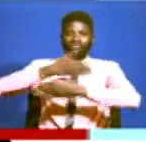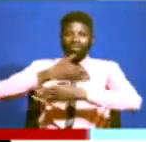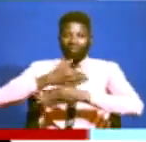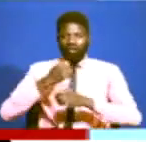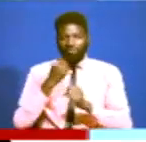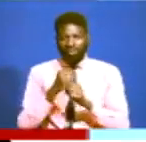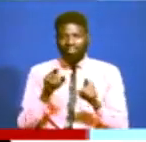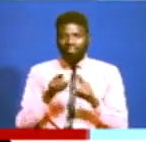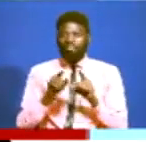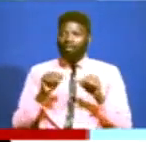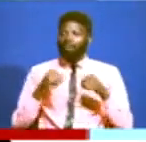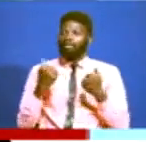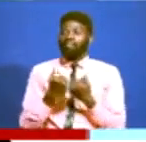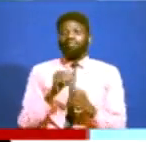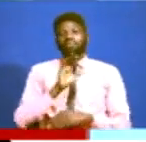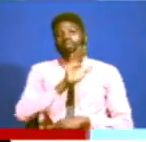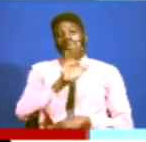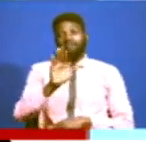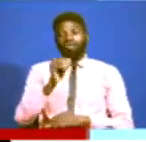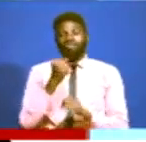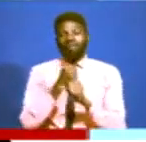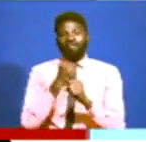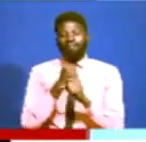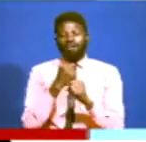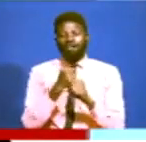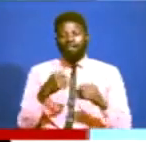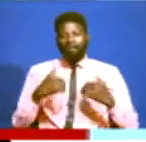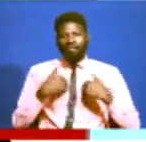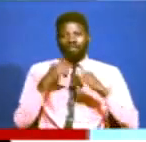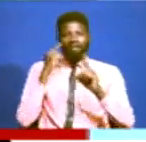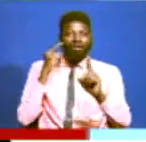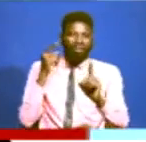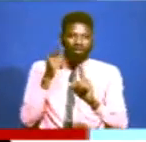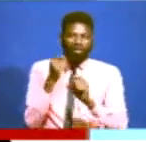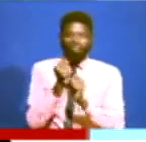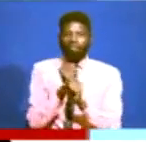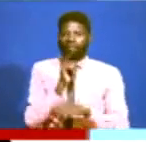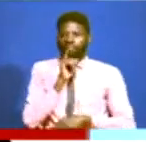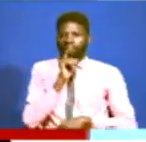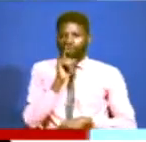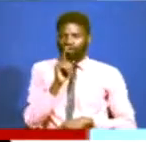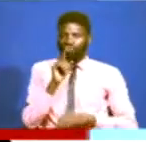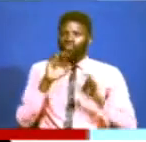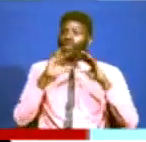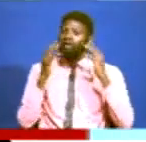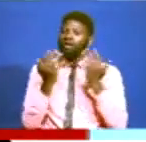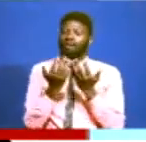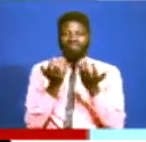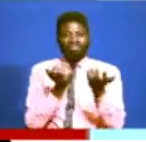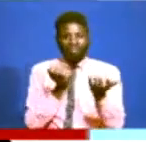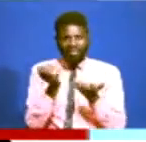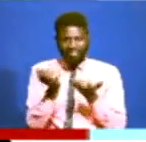agencies for the significant role they play in ensuring that global trade management is